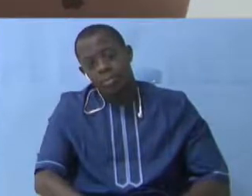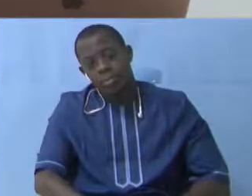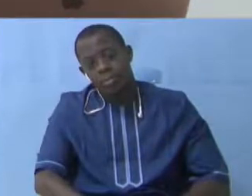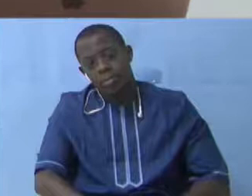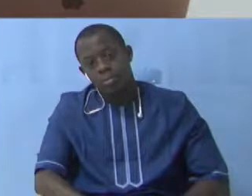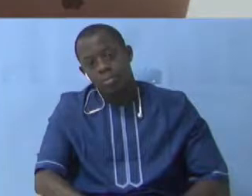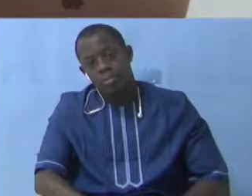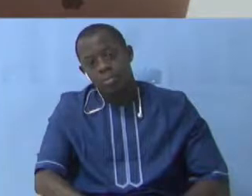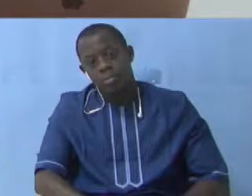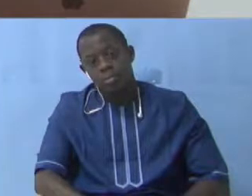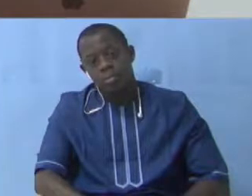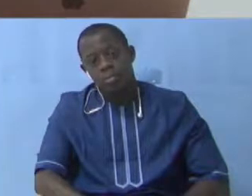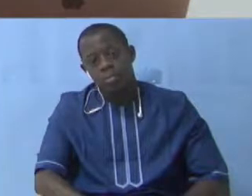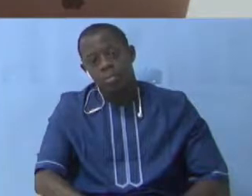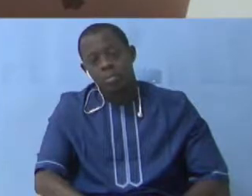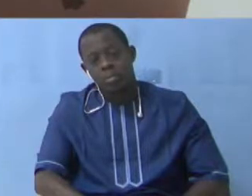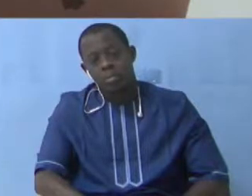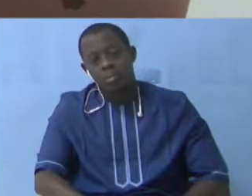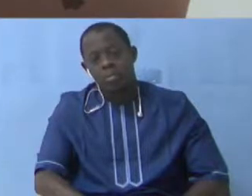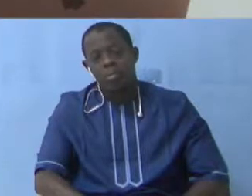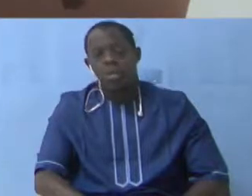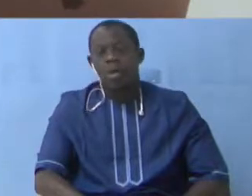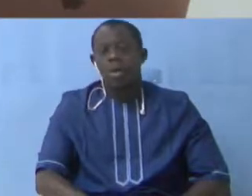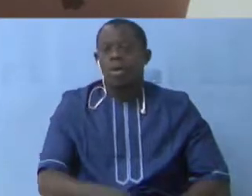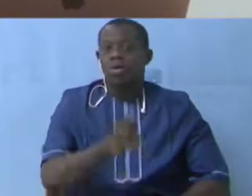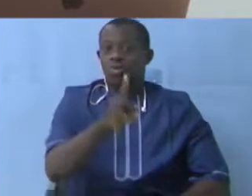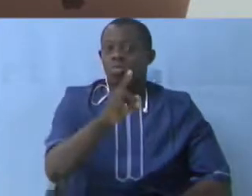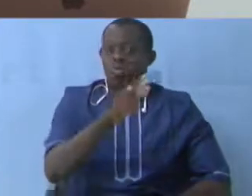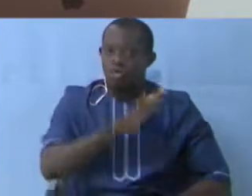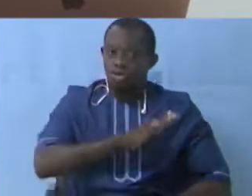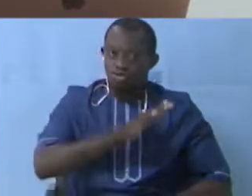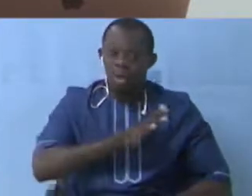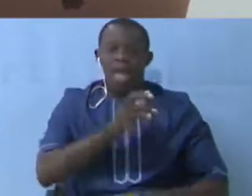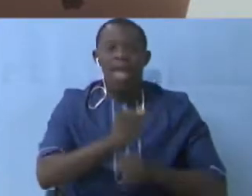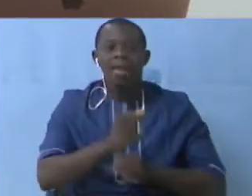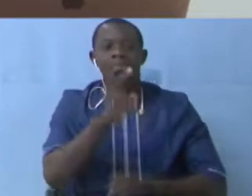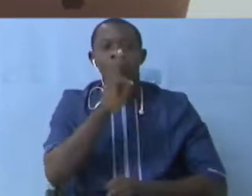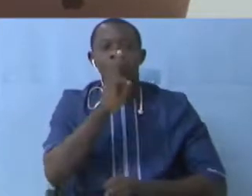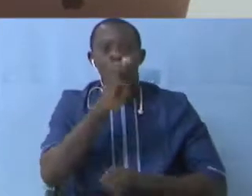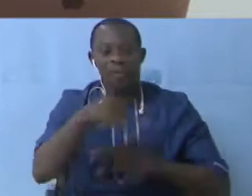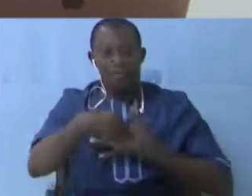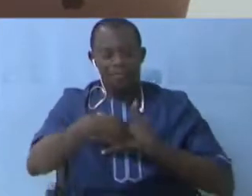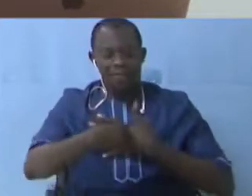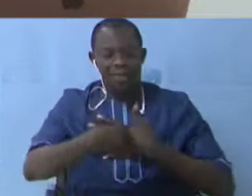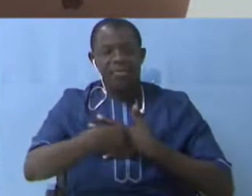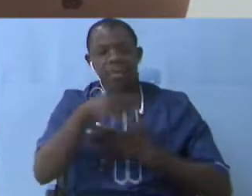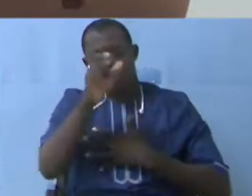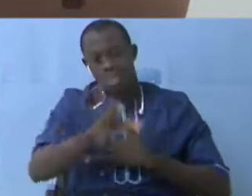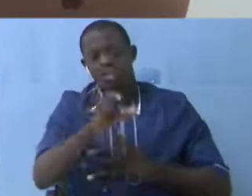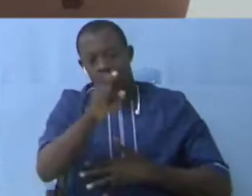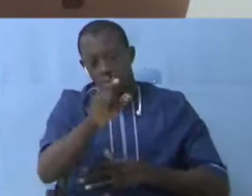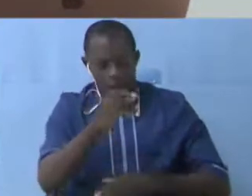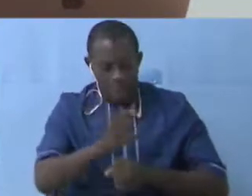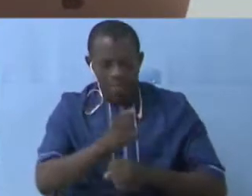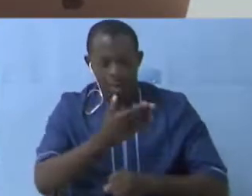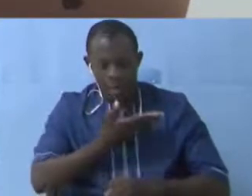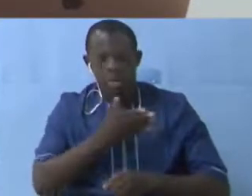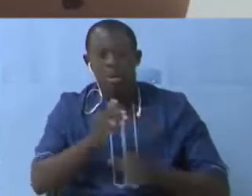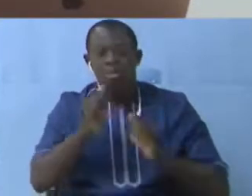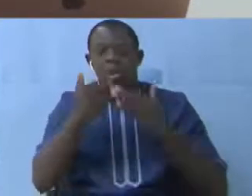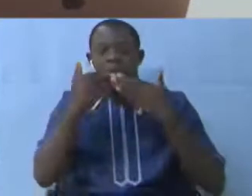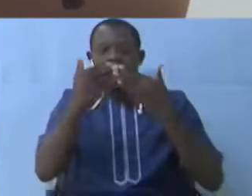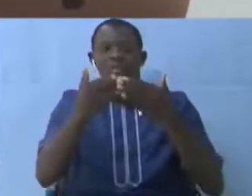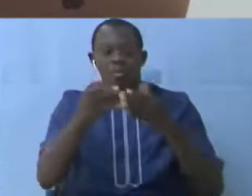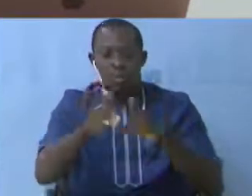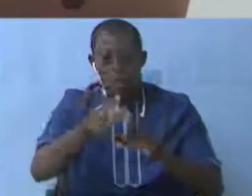You moved on to also support victims. wax ngay tamit ci jàppale ñi nga xam ne dañu loru. Can you tell this